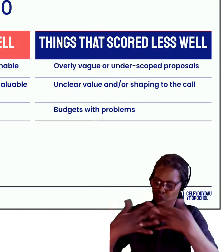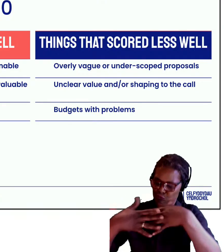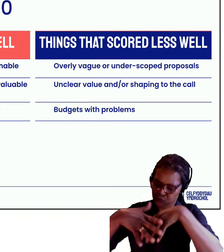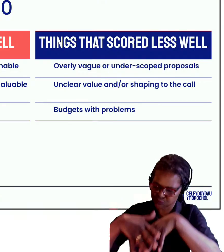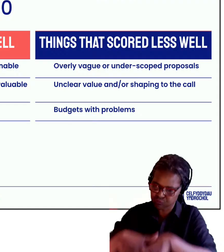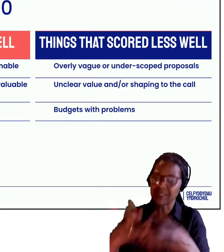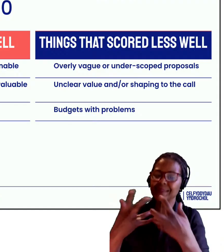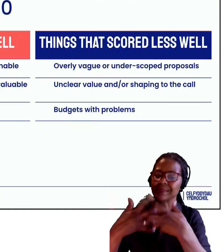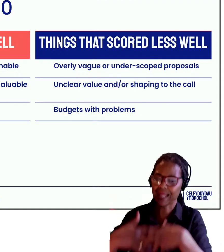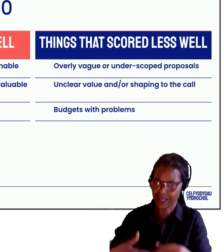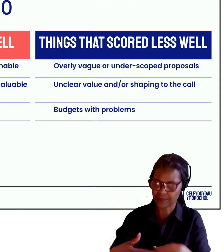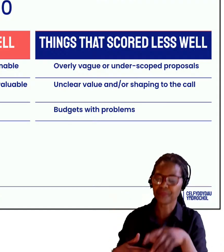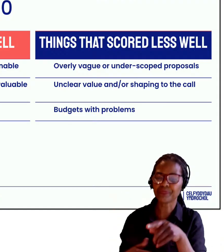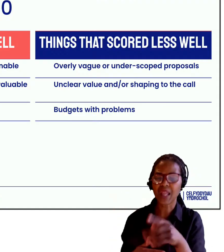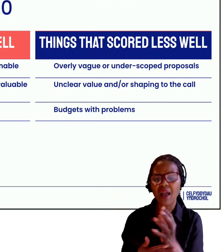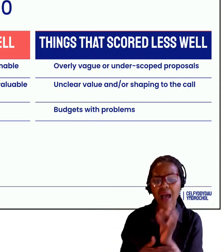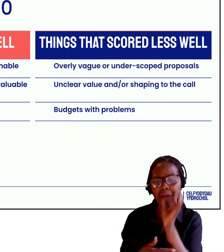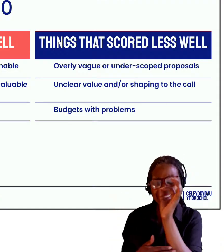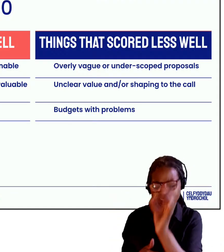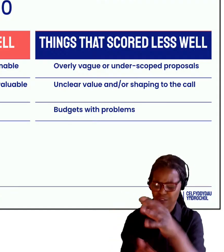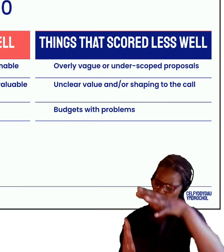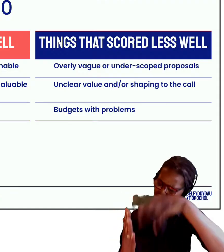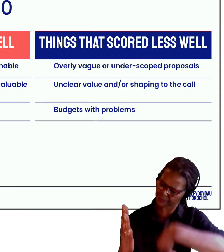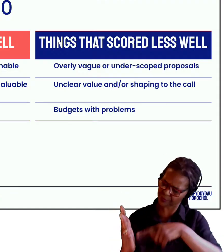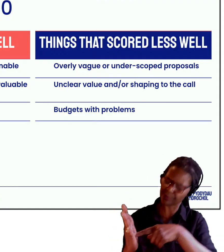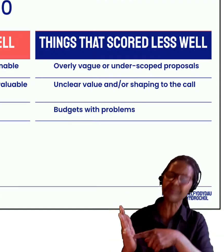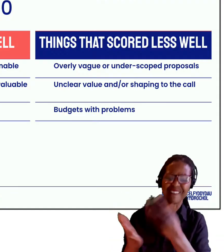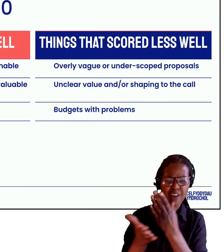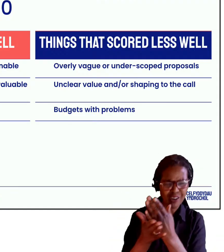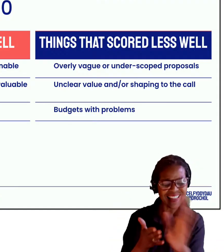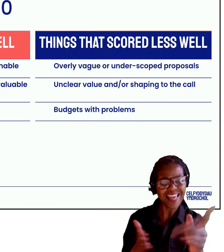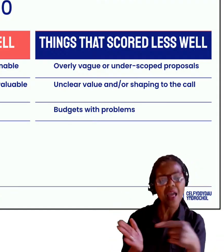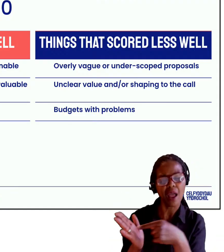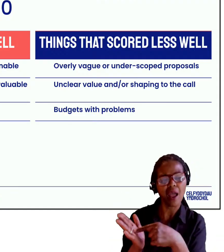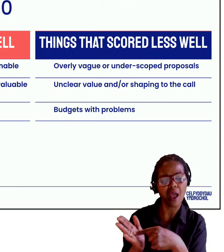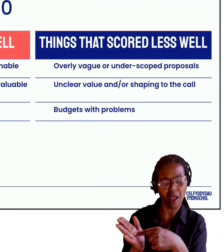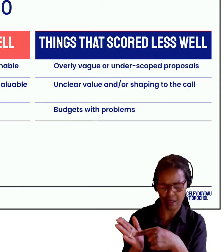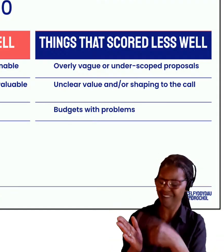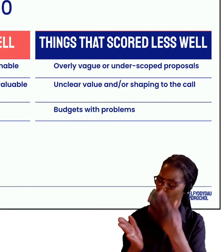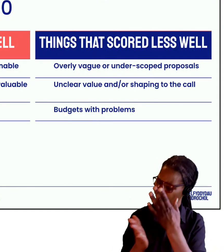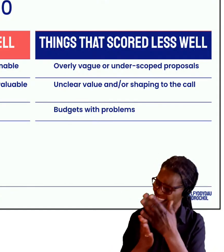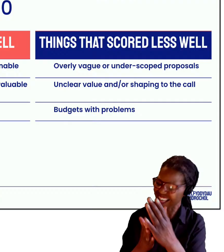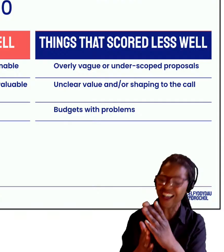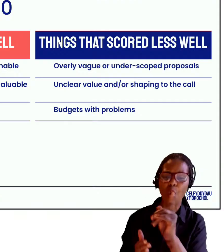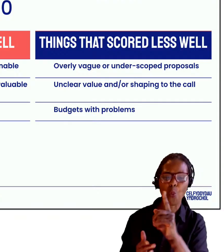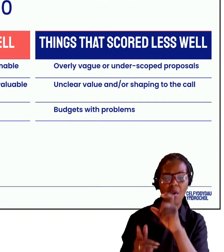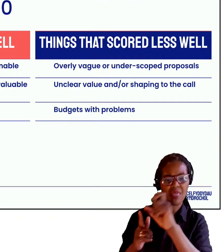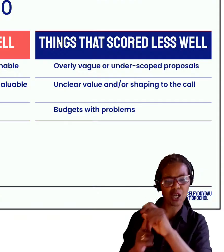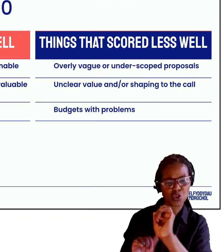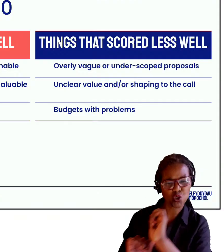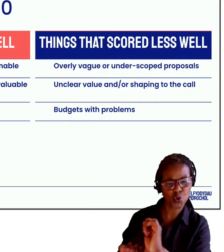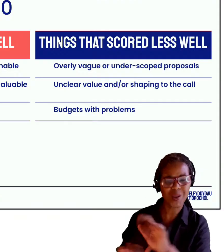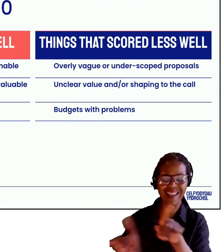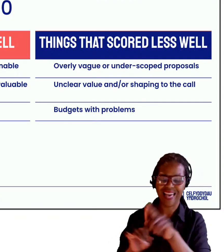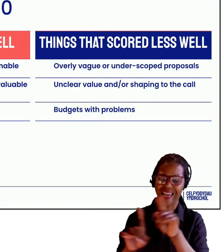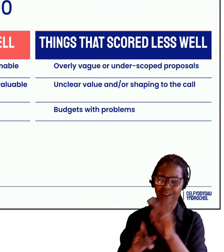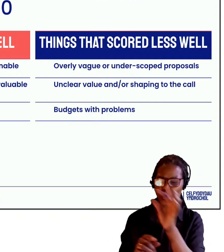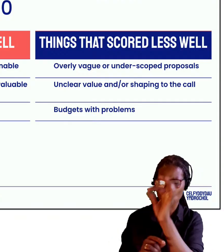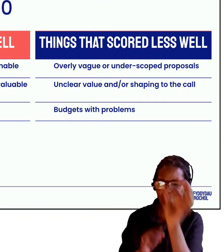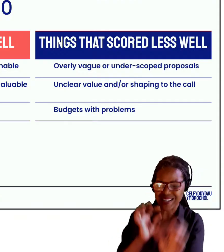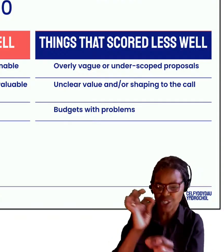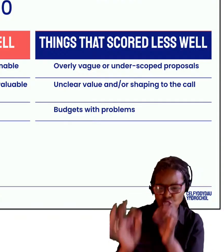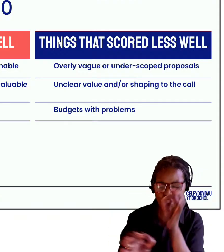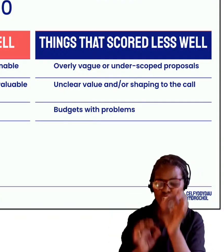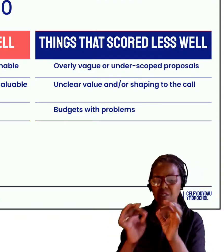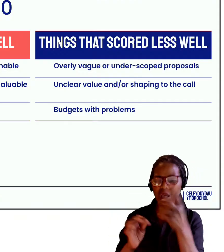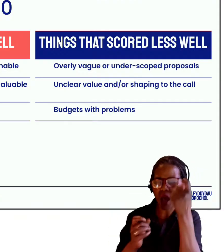good sense of what they wanted to do or what their starting point would be. This could be a clear set of questions or ideas to explore,